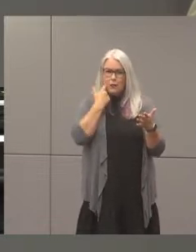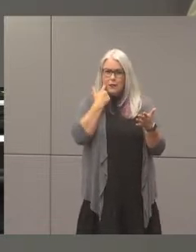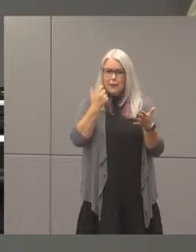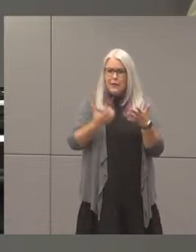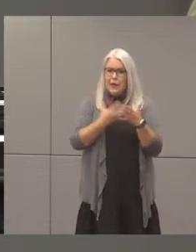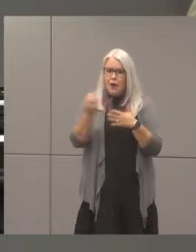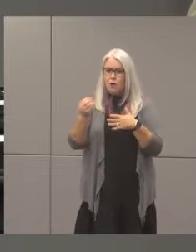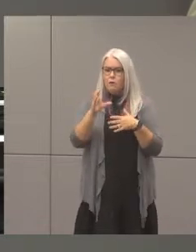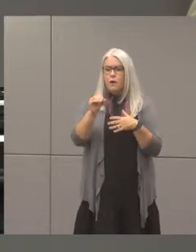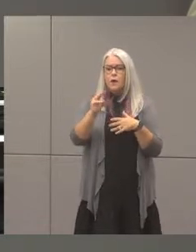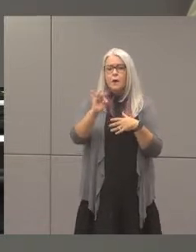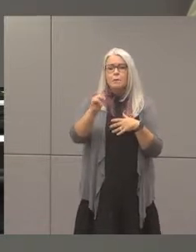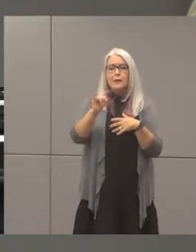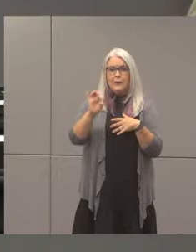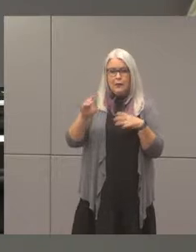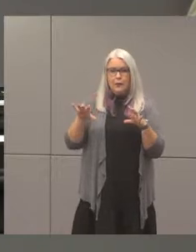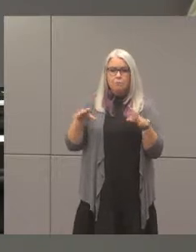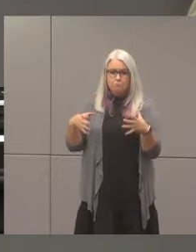yet?